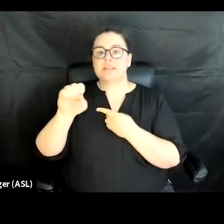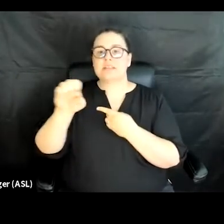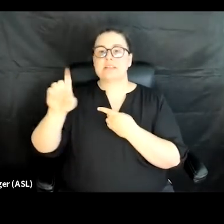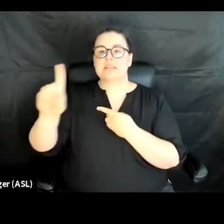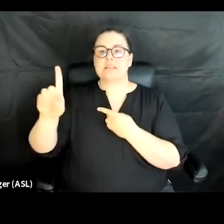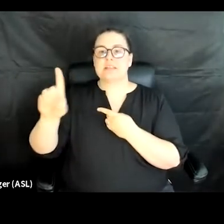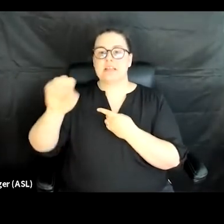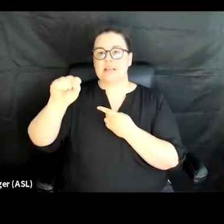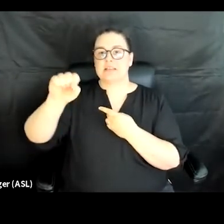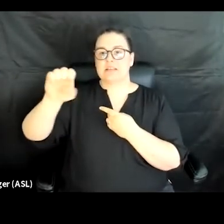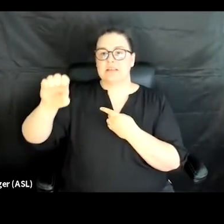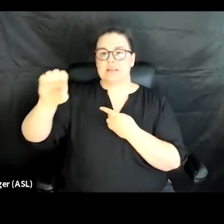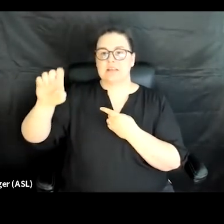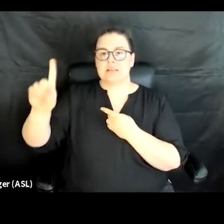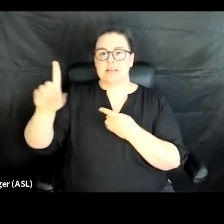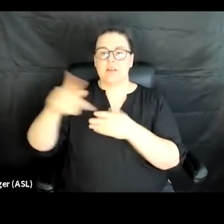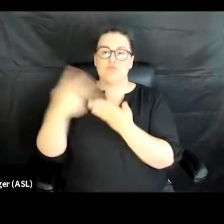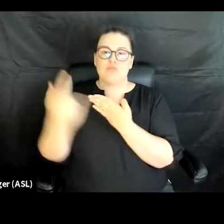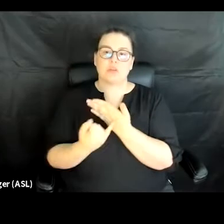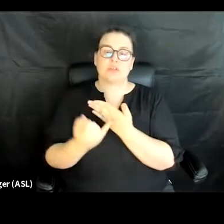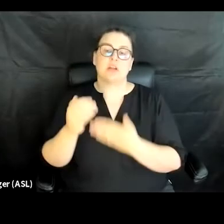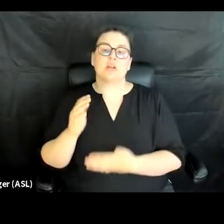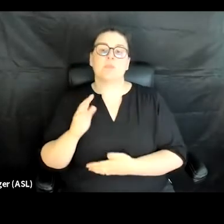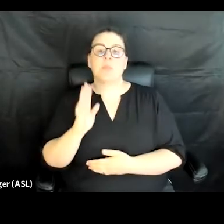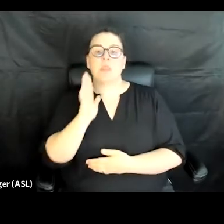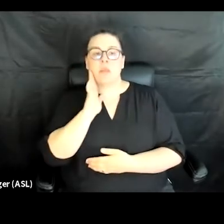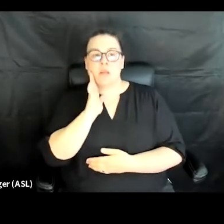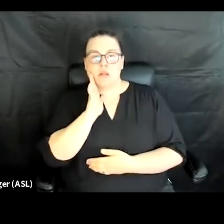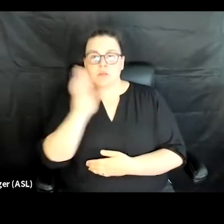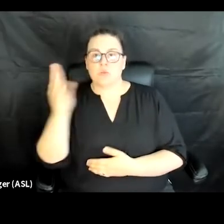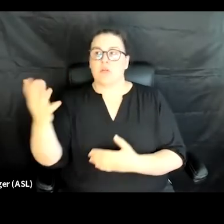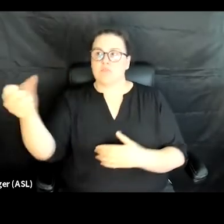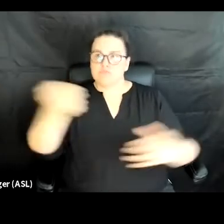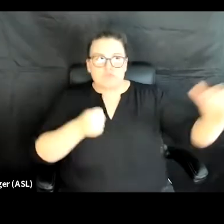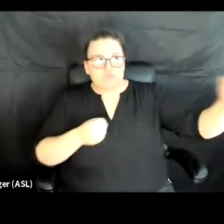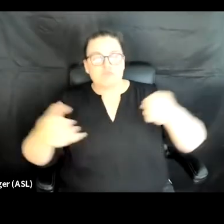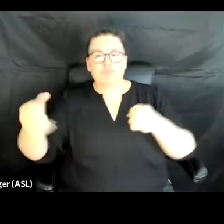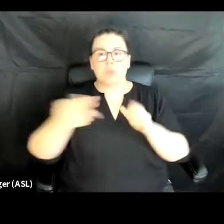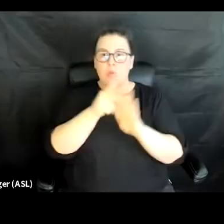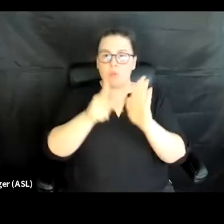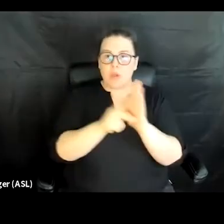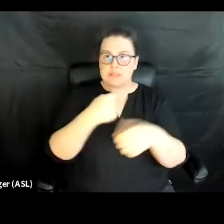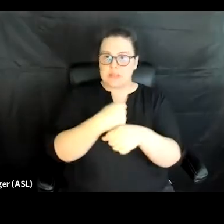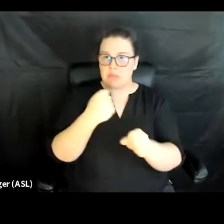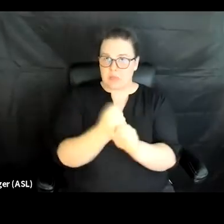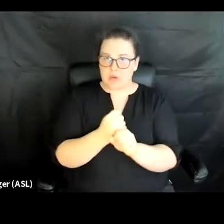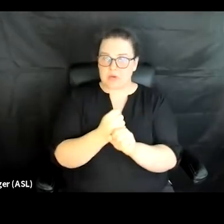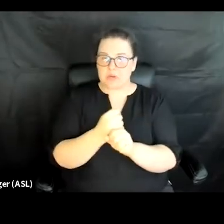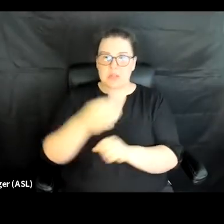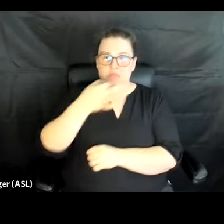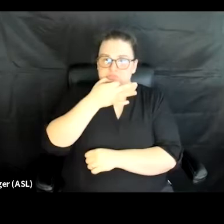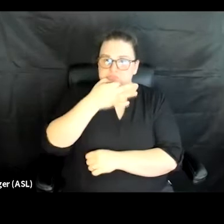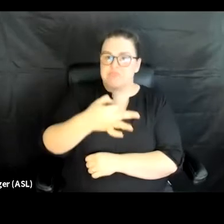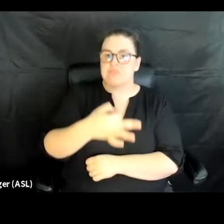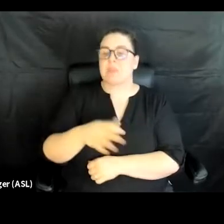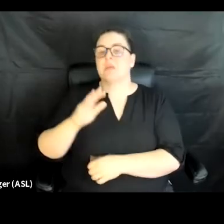are going to pull together policymakers and experts meeting Monday on a mental health